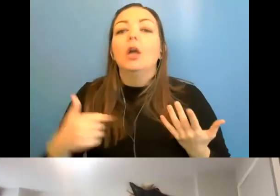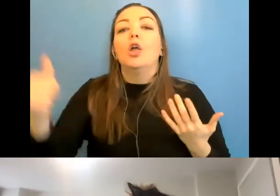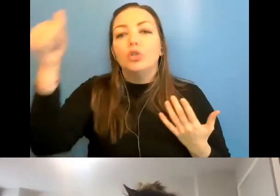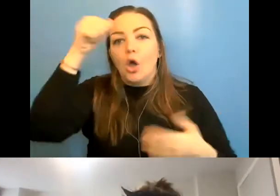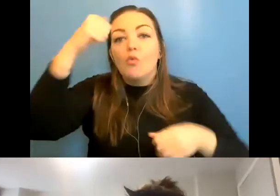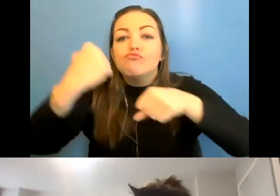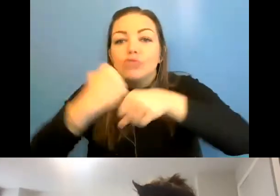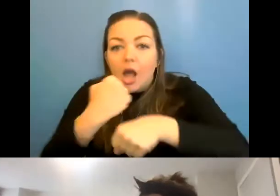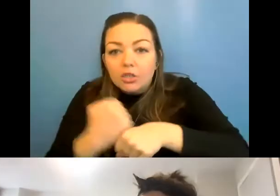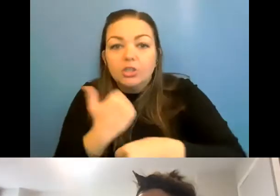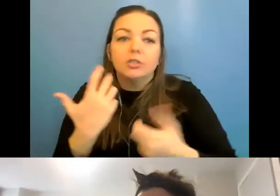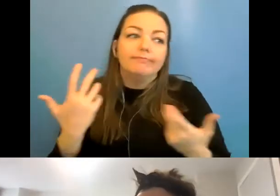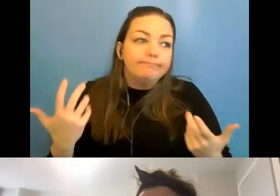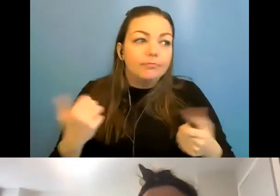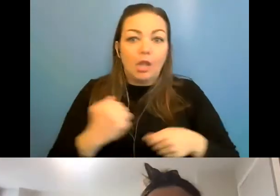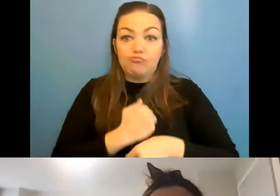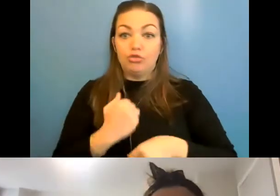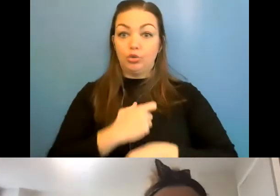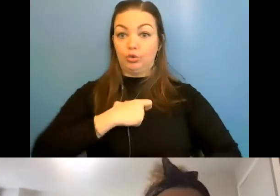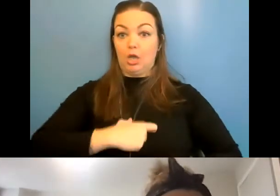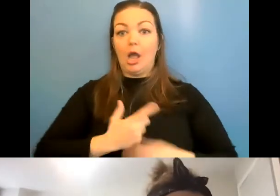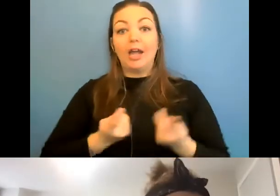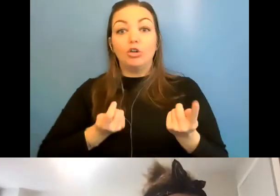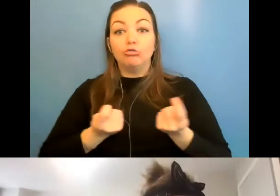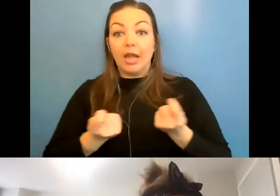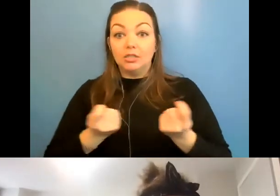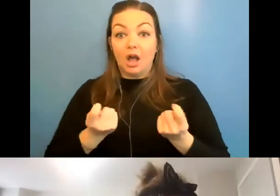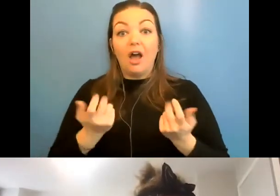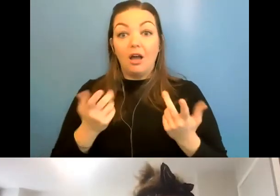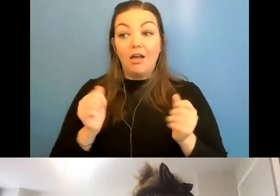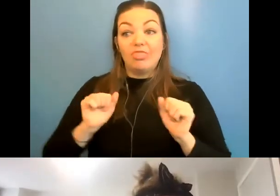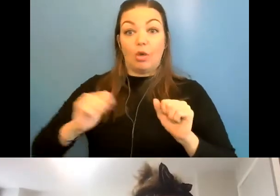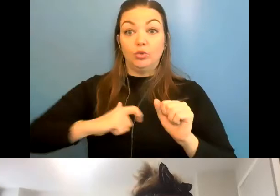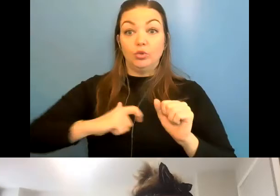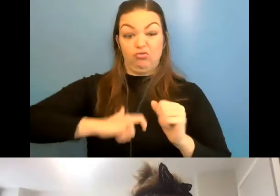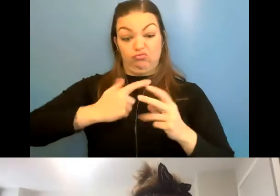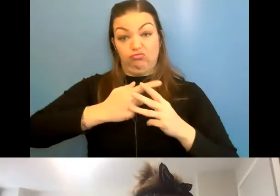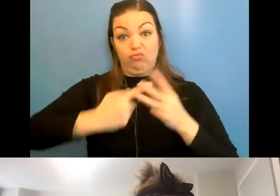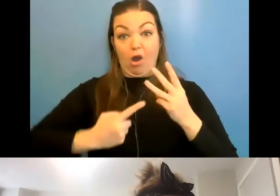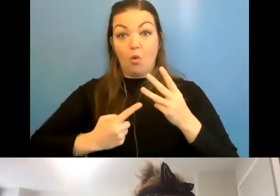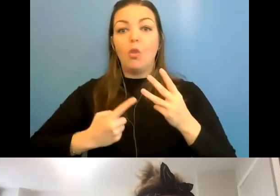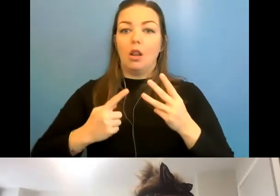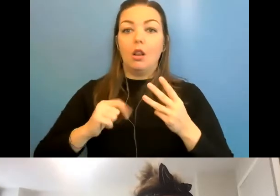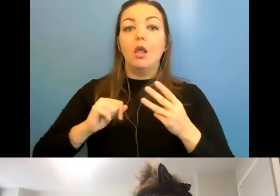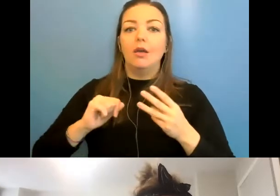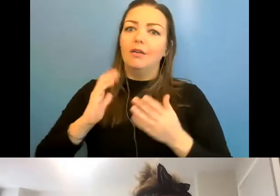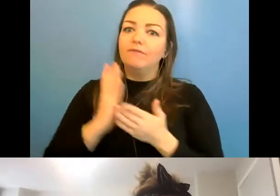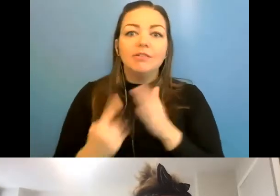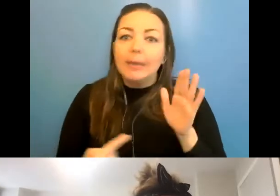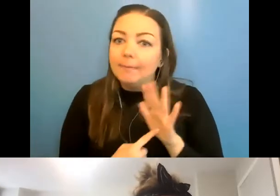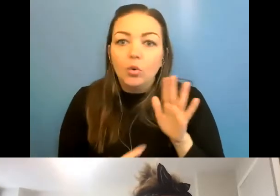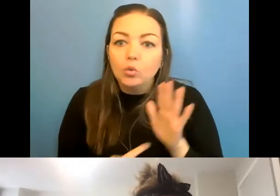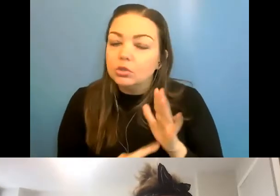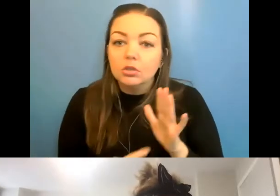being a producer, being a curator, all of those roles within the industry are absolutely vital. It's